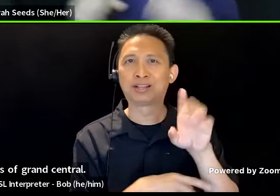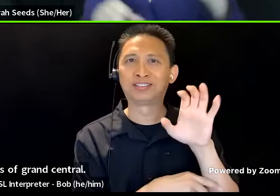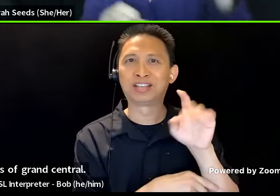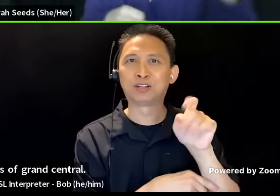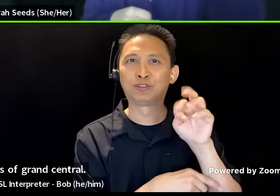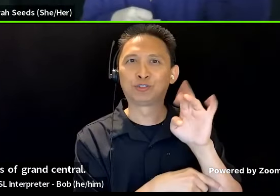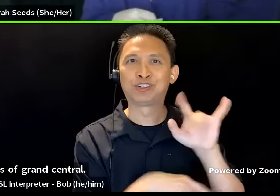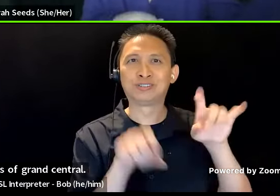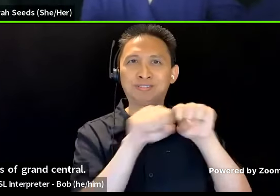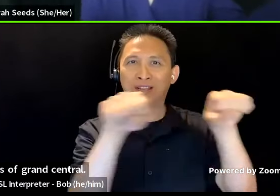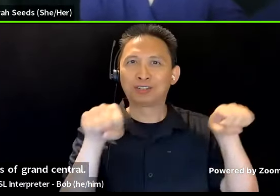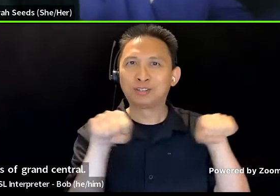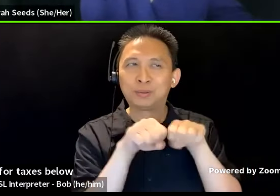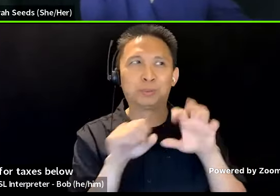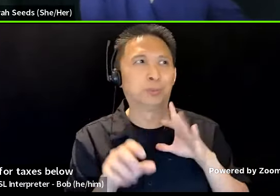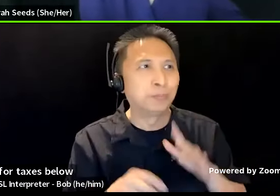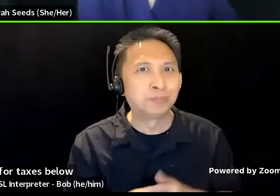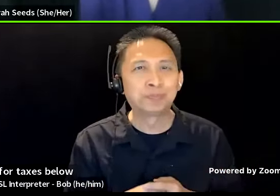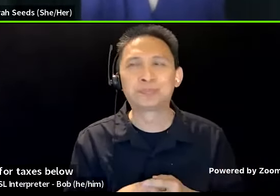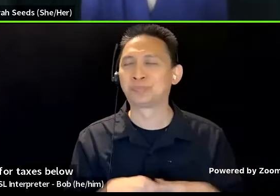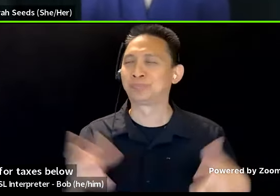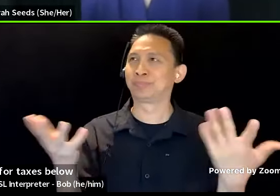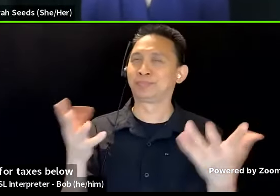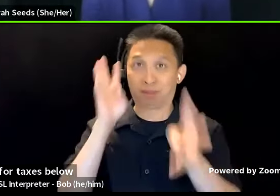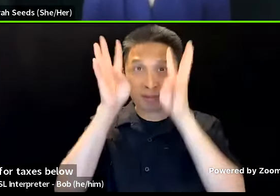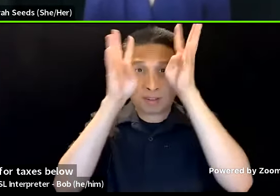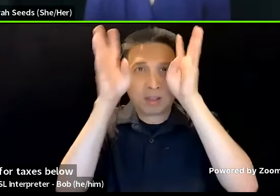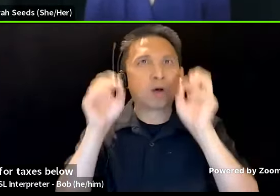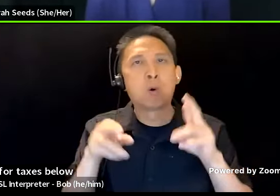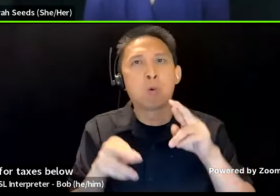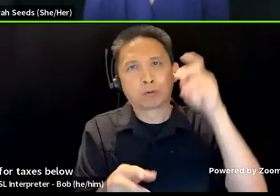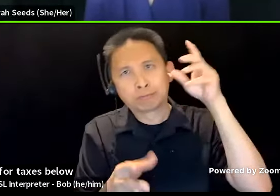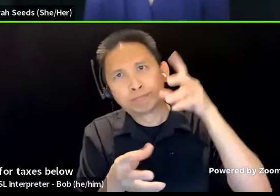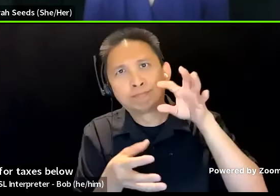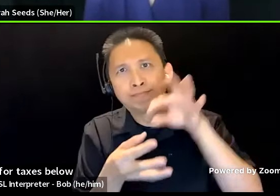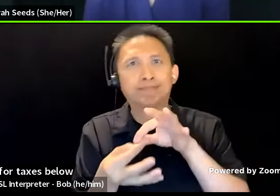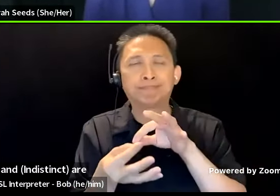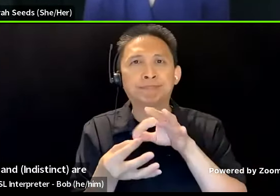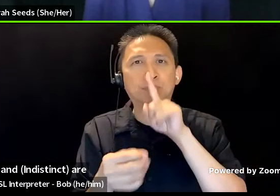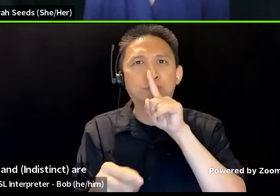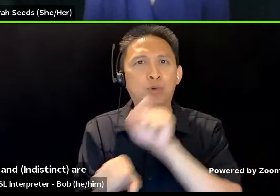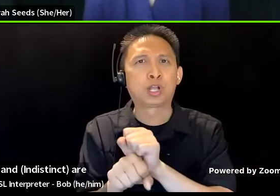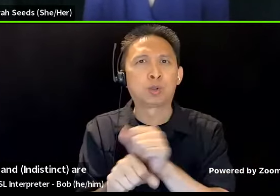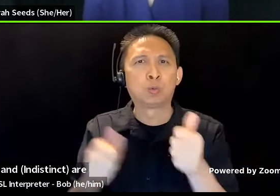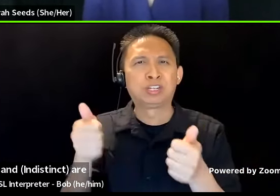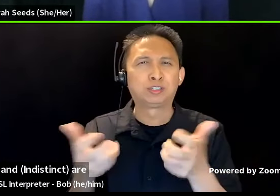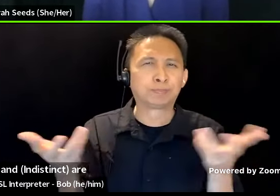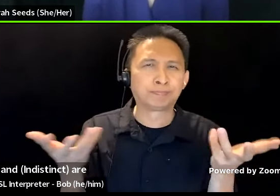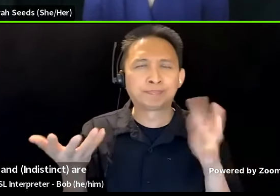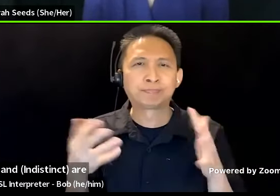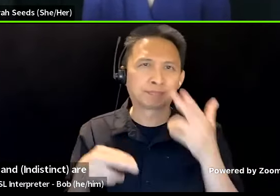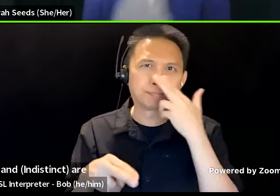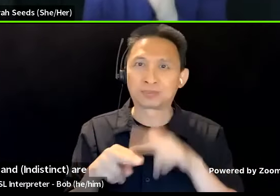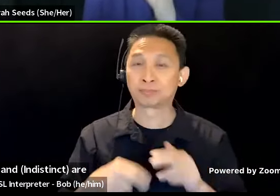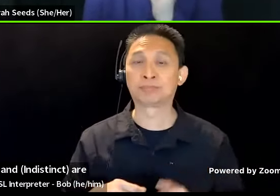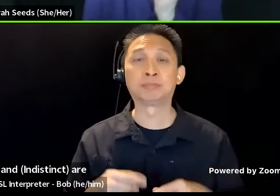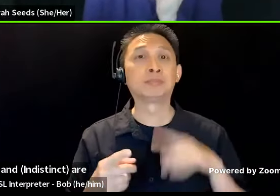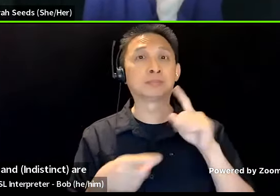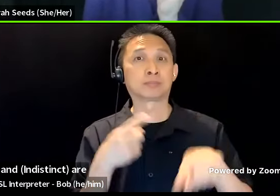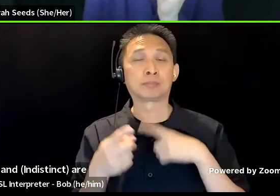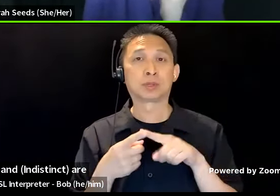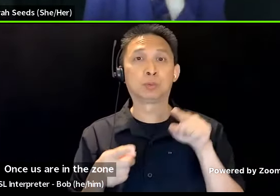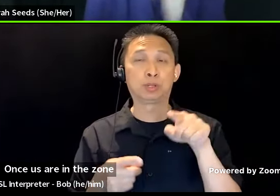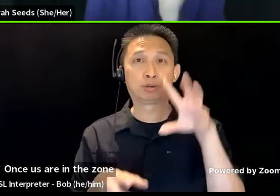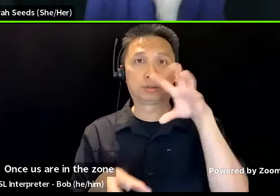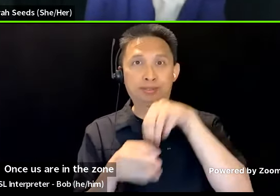fantasy, how in reality are we going to be? And it was just really fun. And once you're kind of in the zone and you're in that